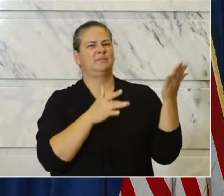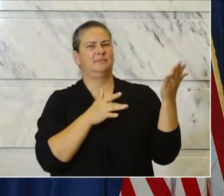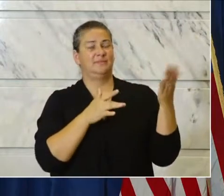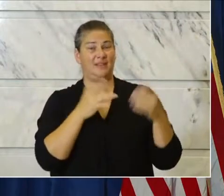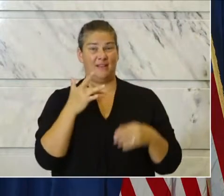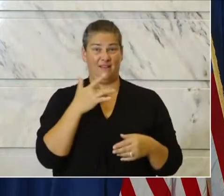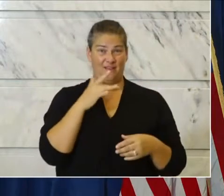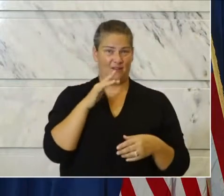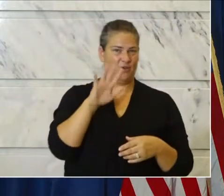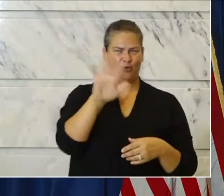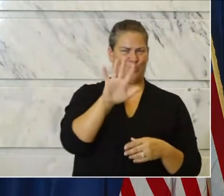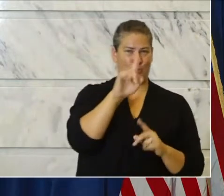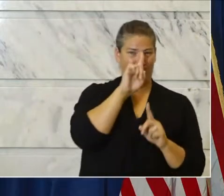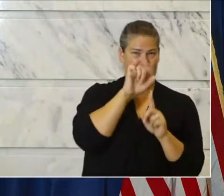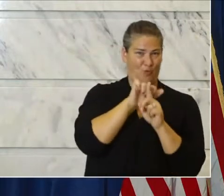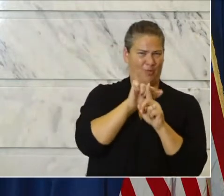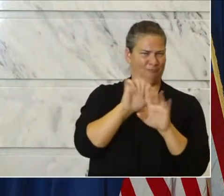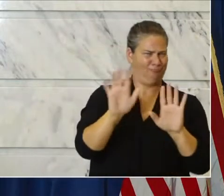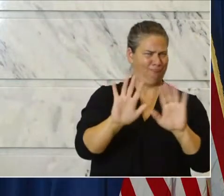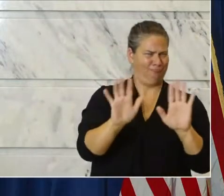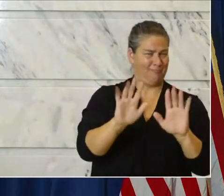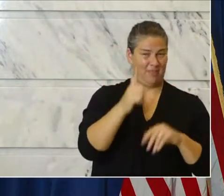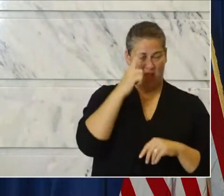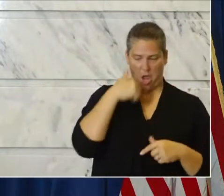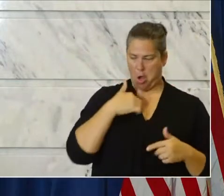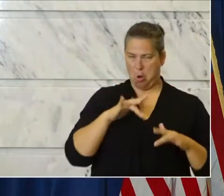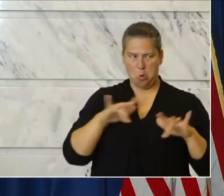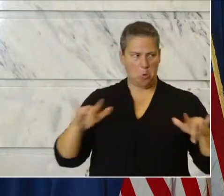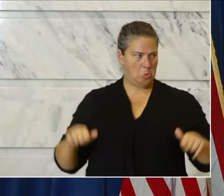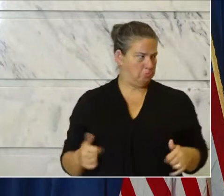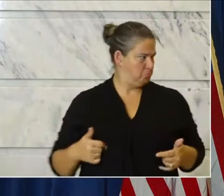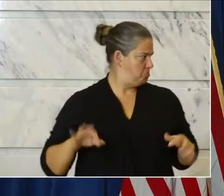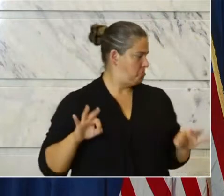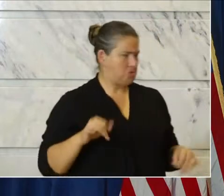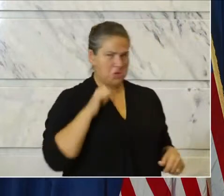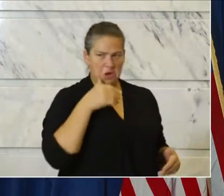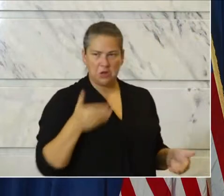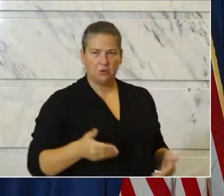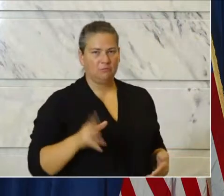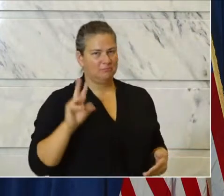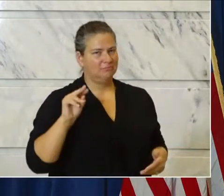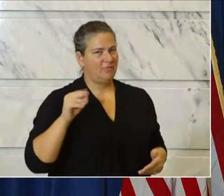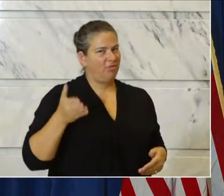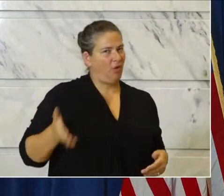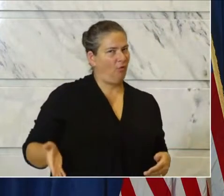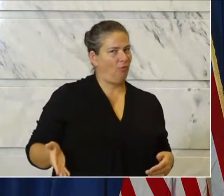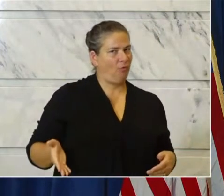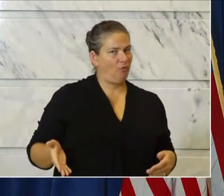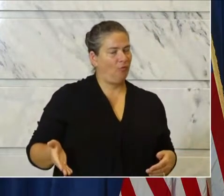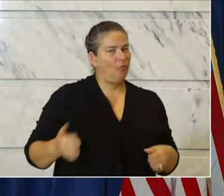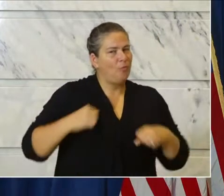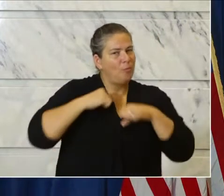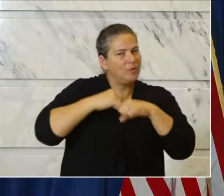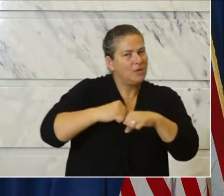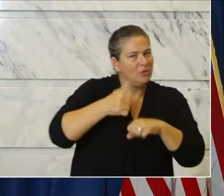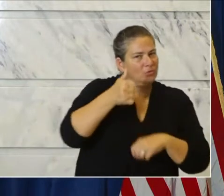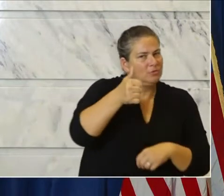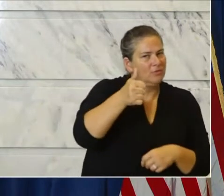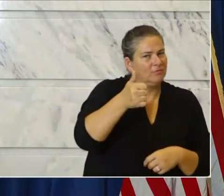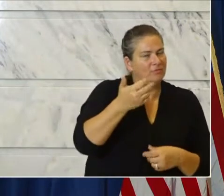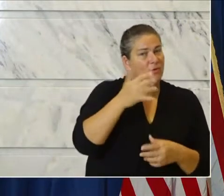fooled. It's in your community. Make sure you do what it takes to protect yourself, protect your